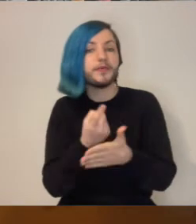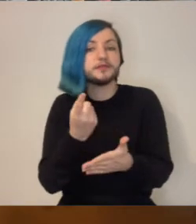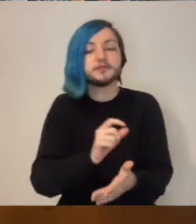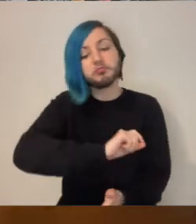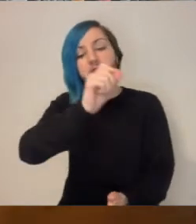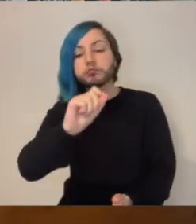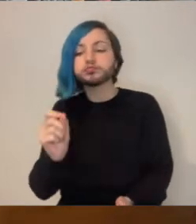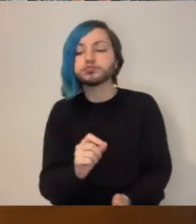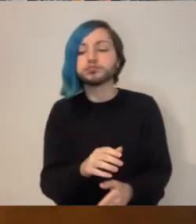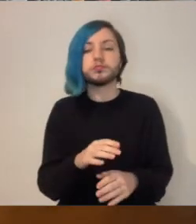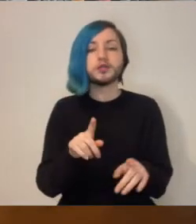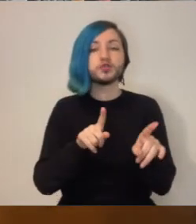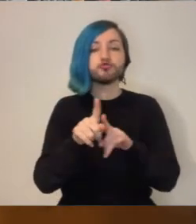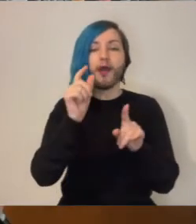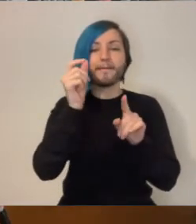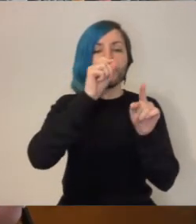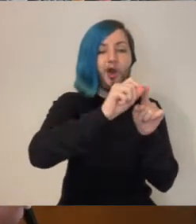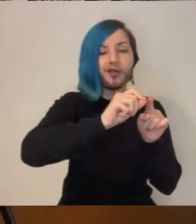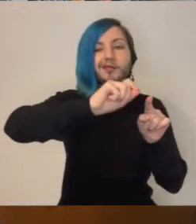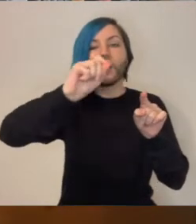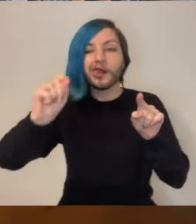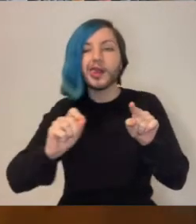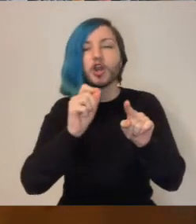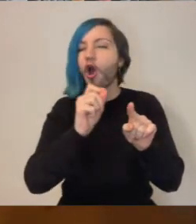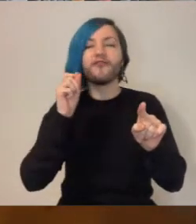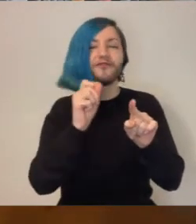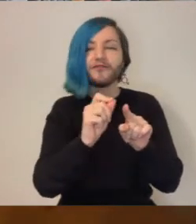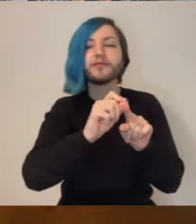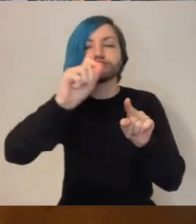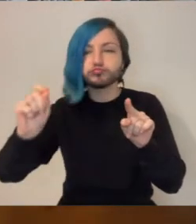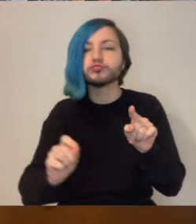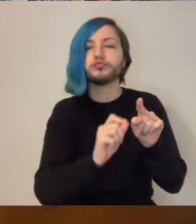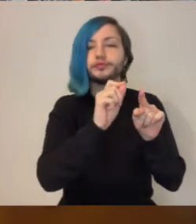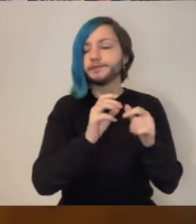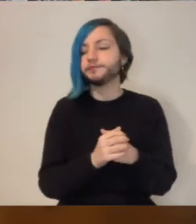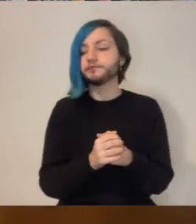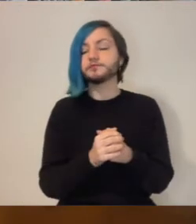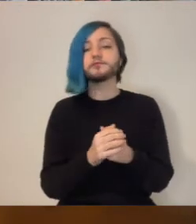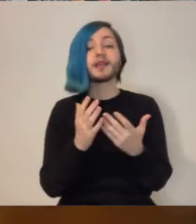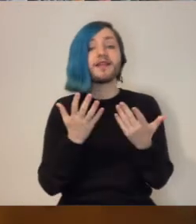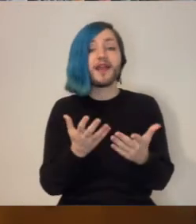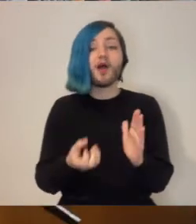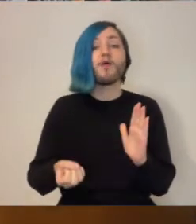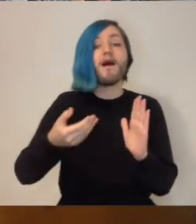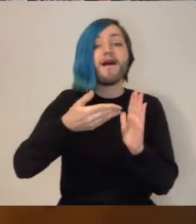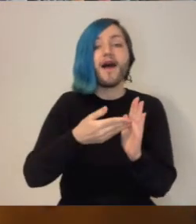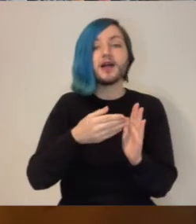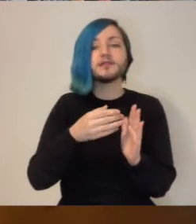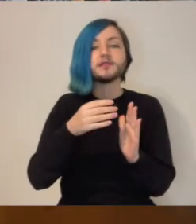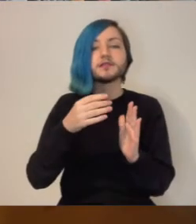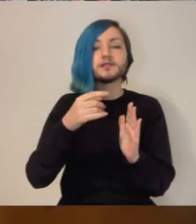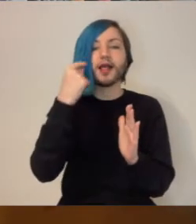Just see what kind of shapes come up. Try not to take your pen off the page. And then within those shapes, we're